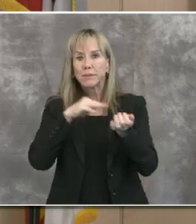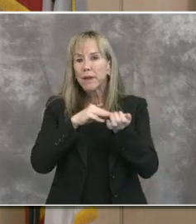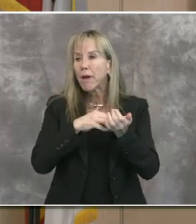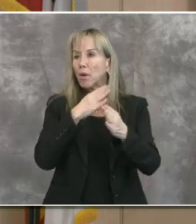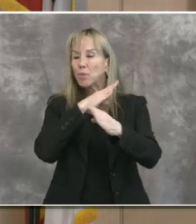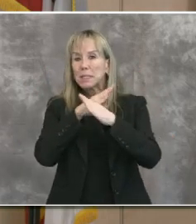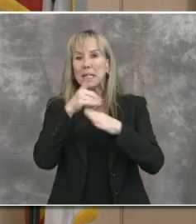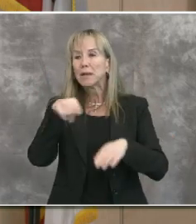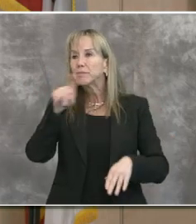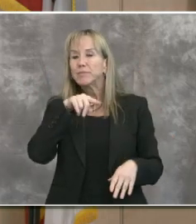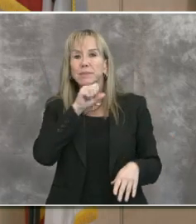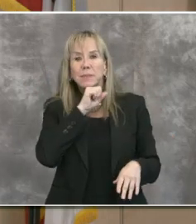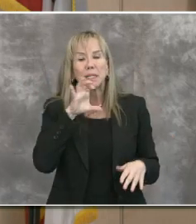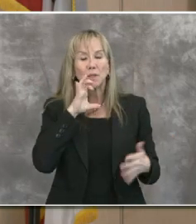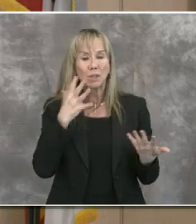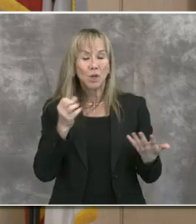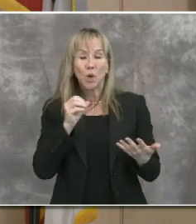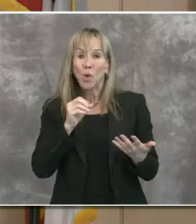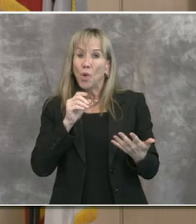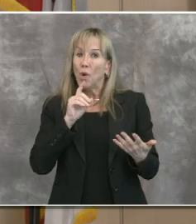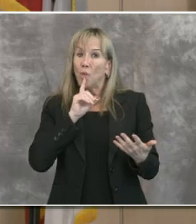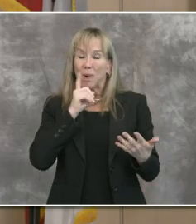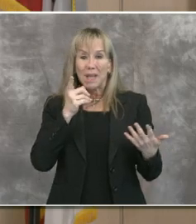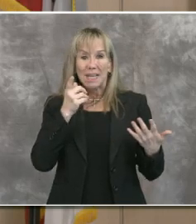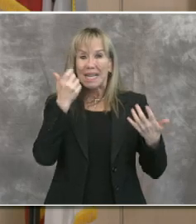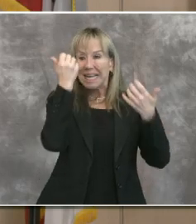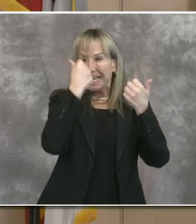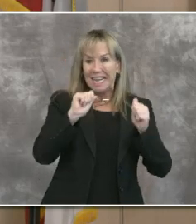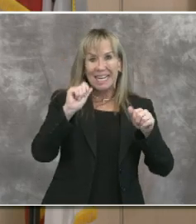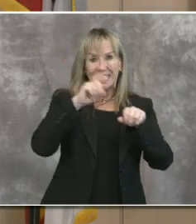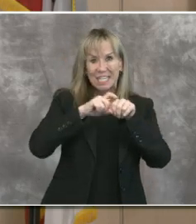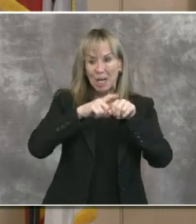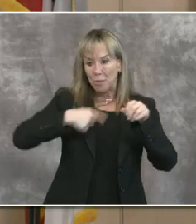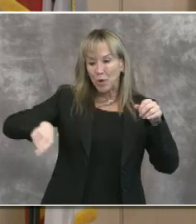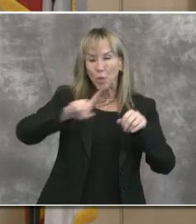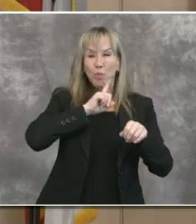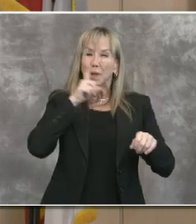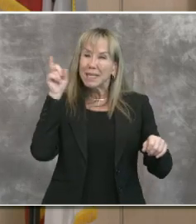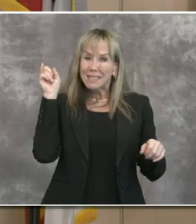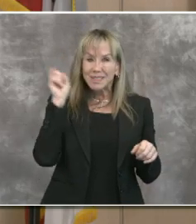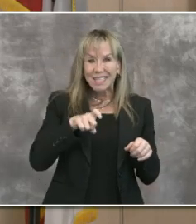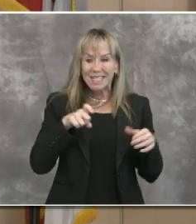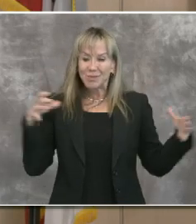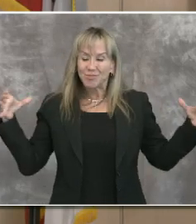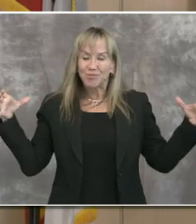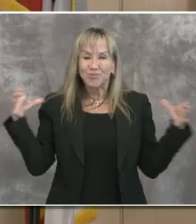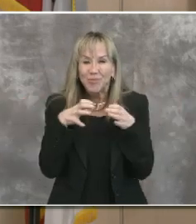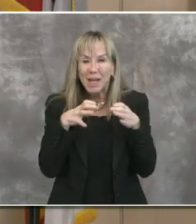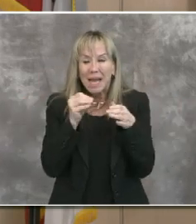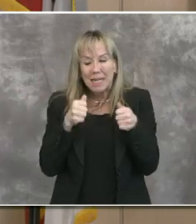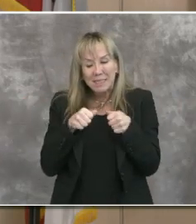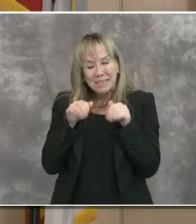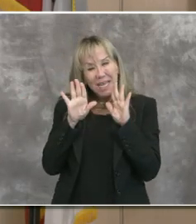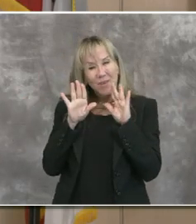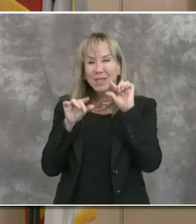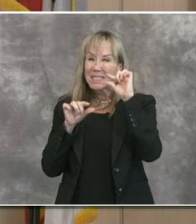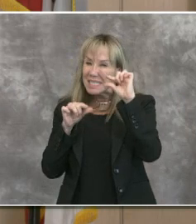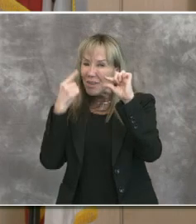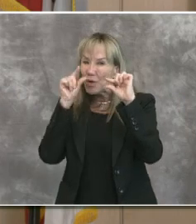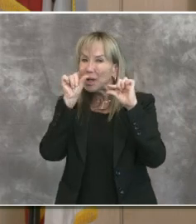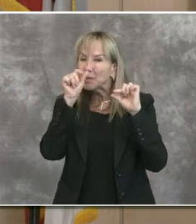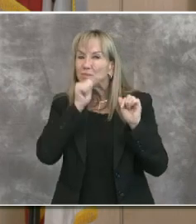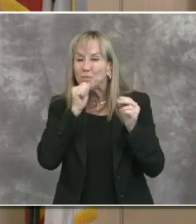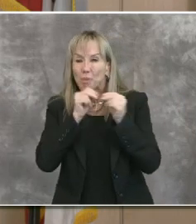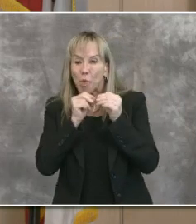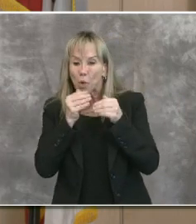was ever a time where we truly needed to come together in a sense of community and be willing to sacrifice just a little bit for a little bit